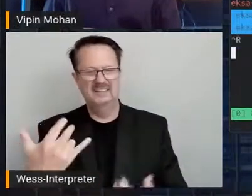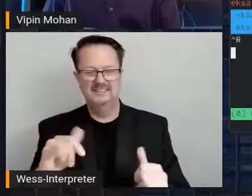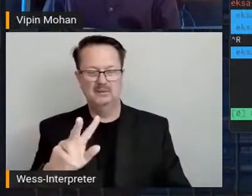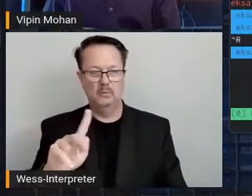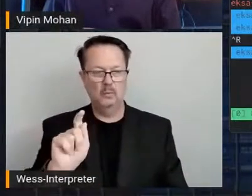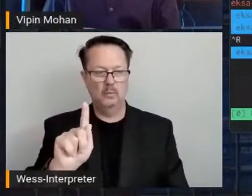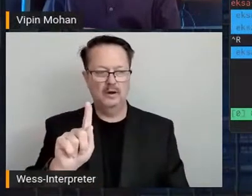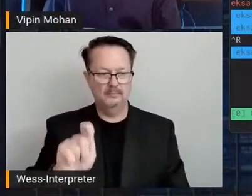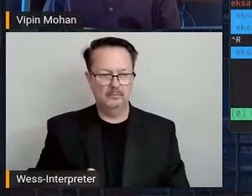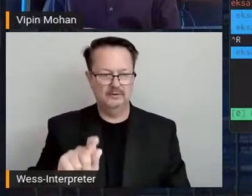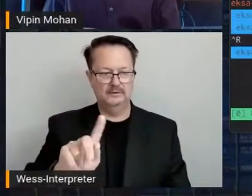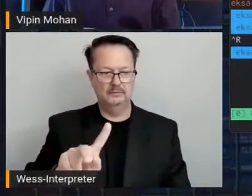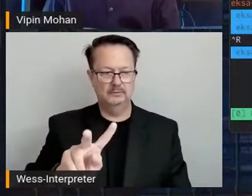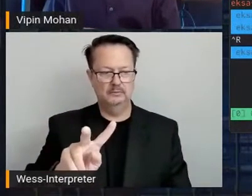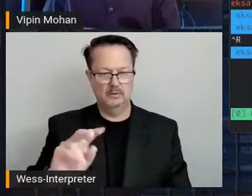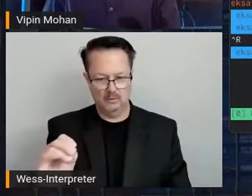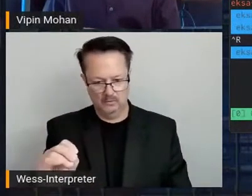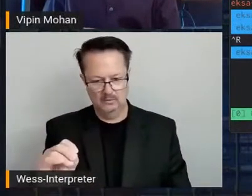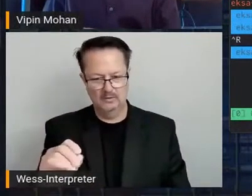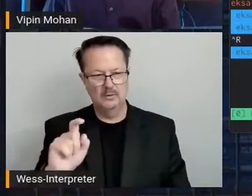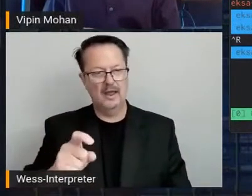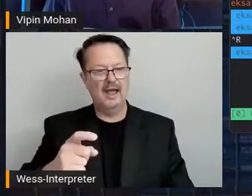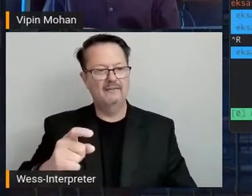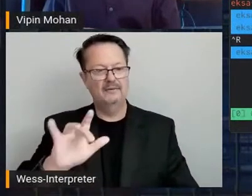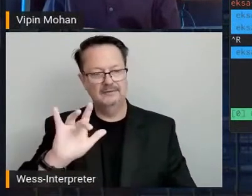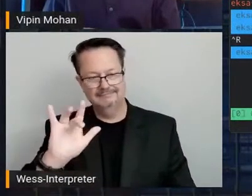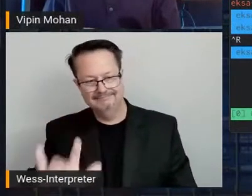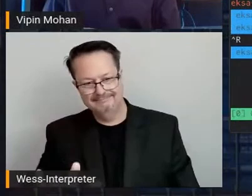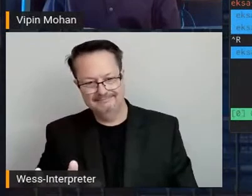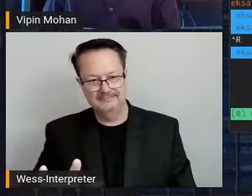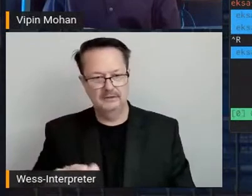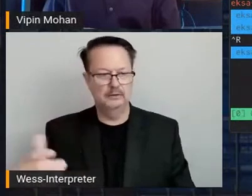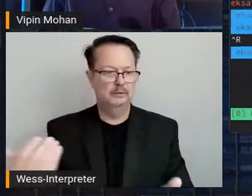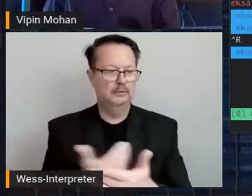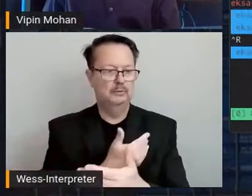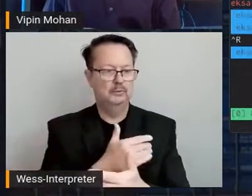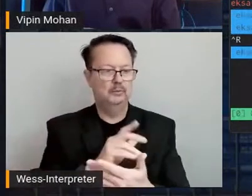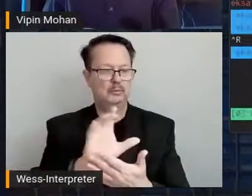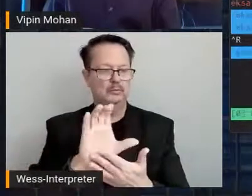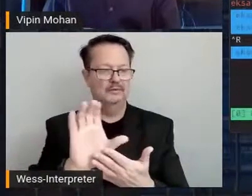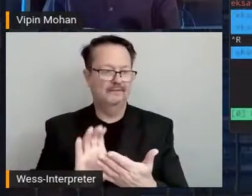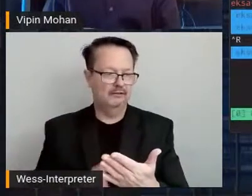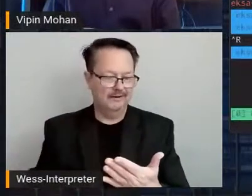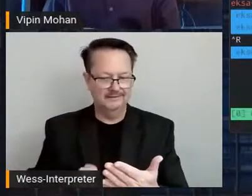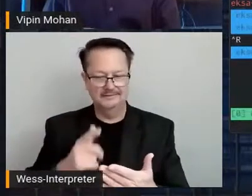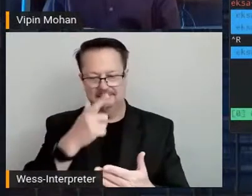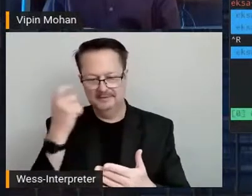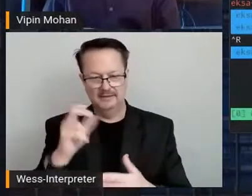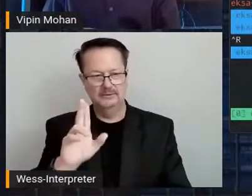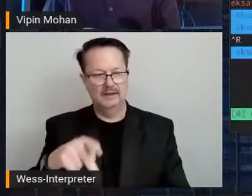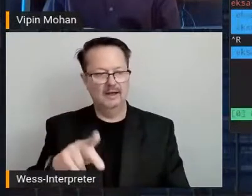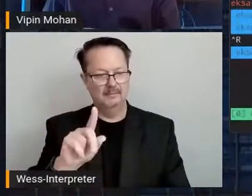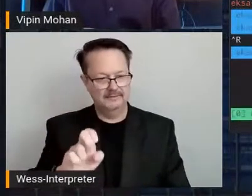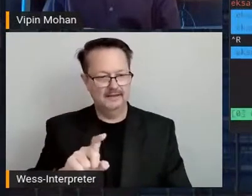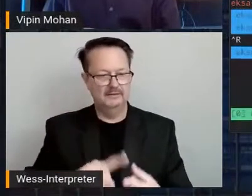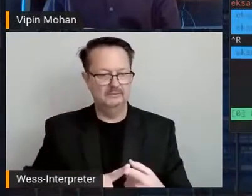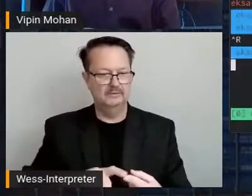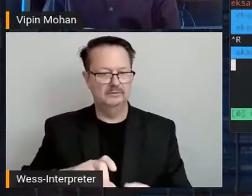might have to pull down the new configuration because we upgraded through our CLI.